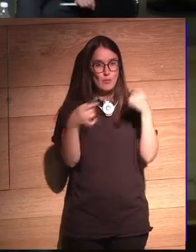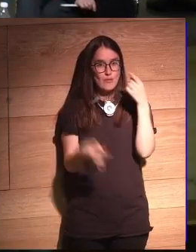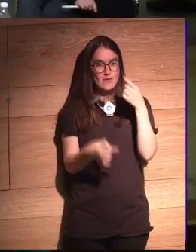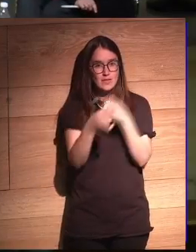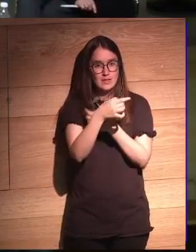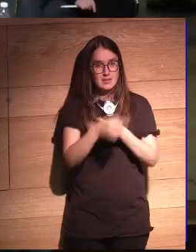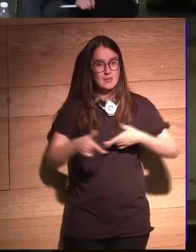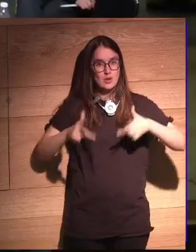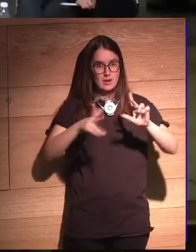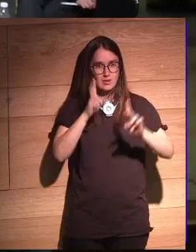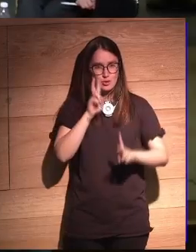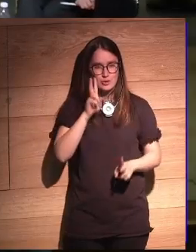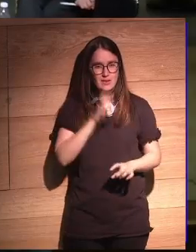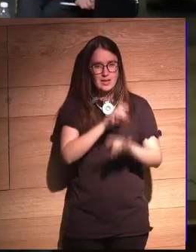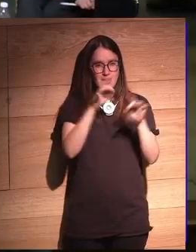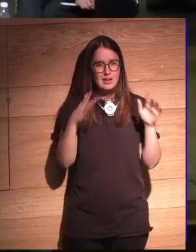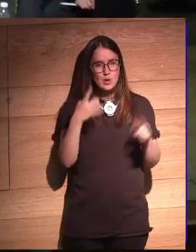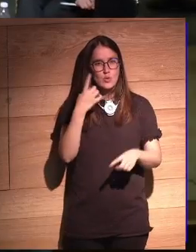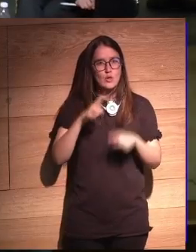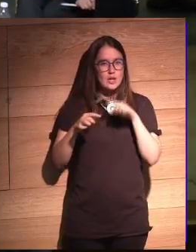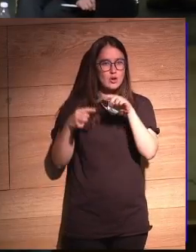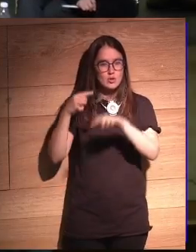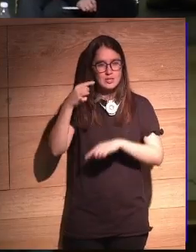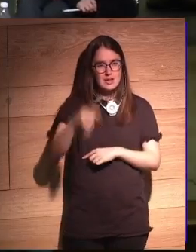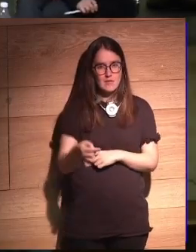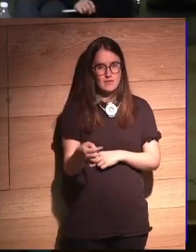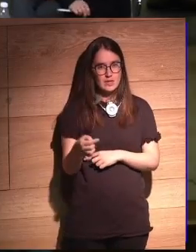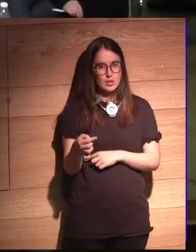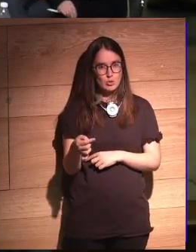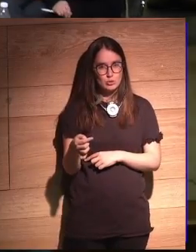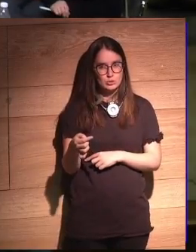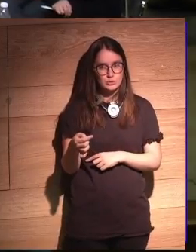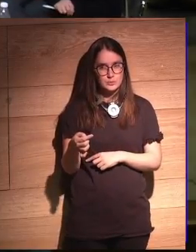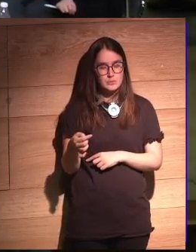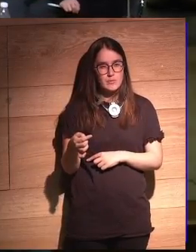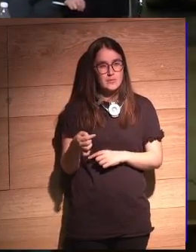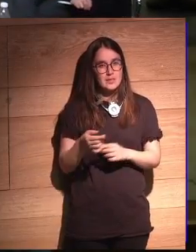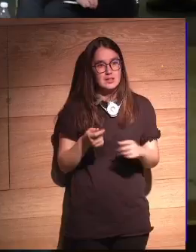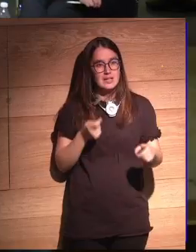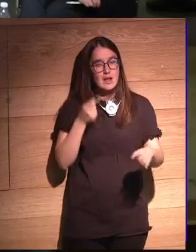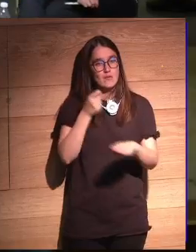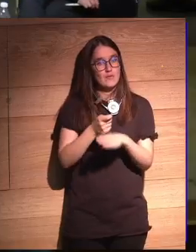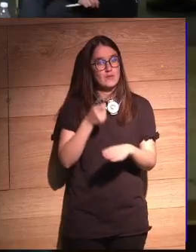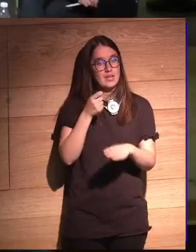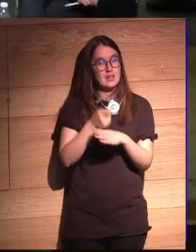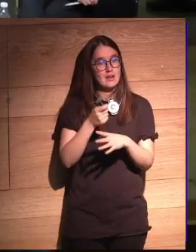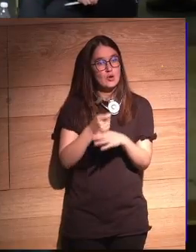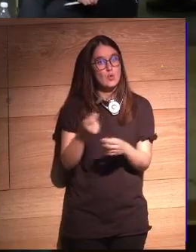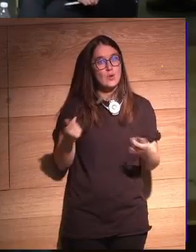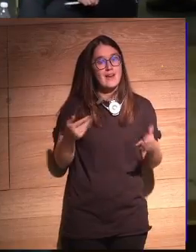the pernicious effects of financialization is that elites